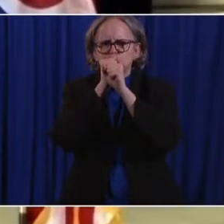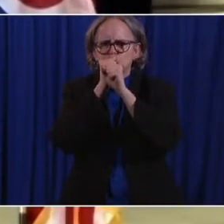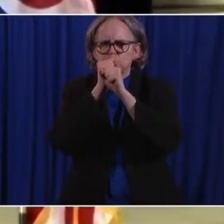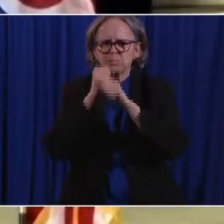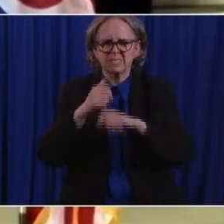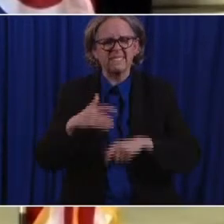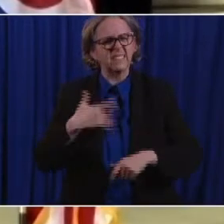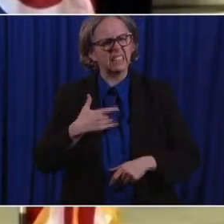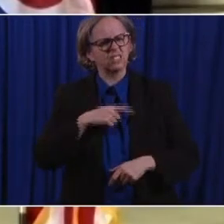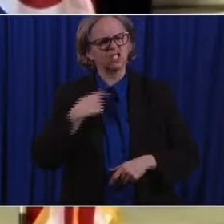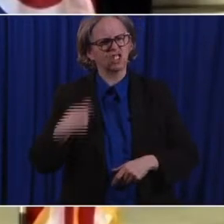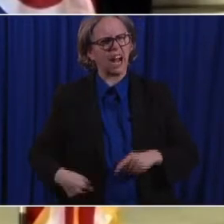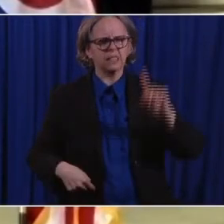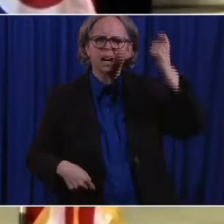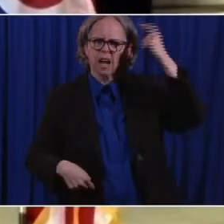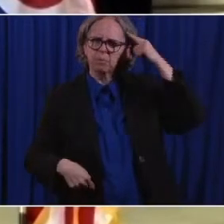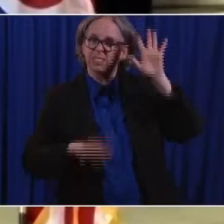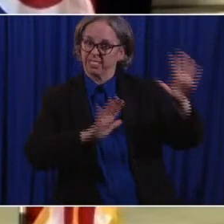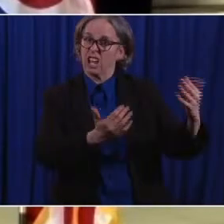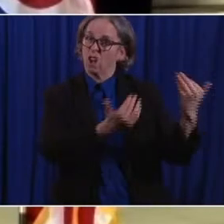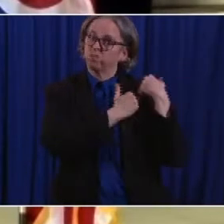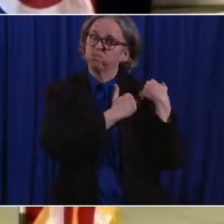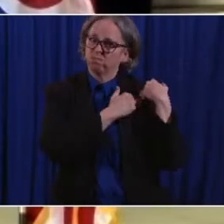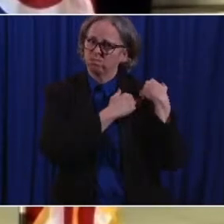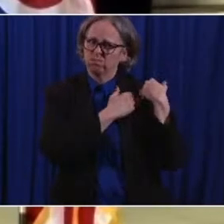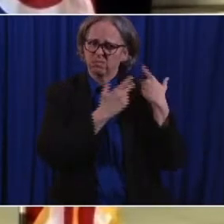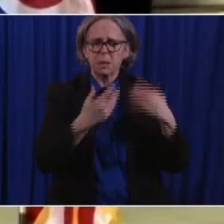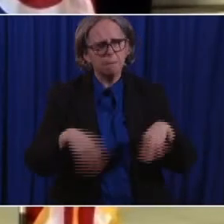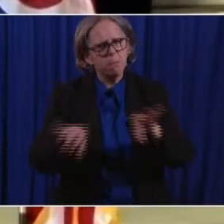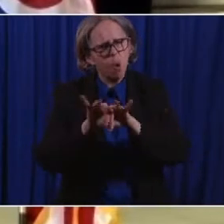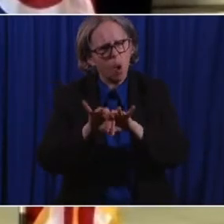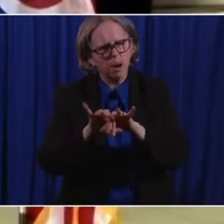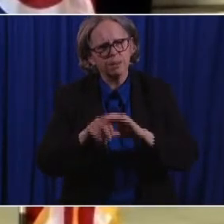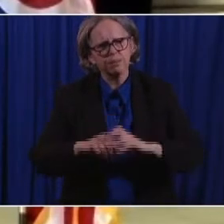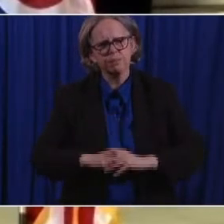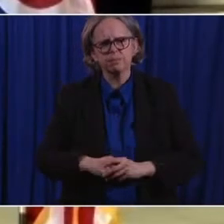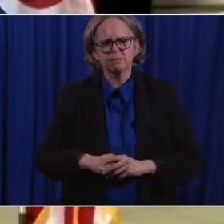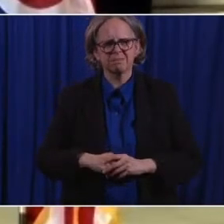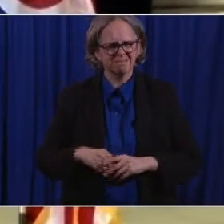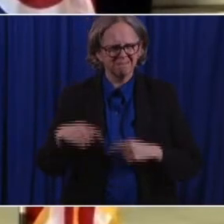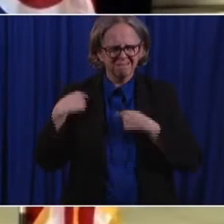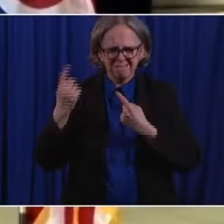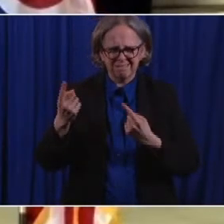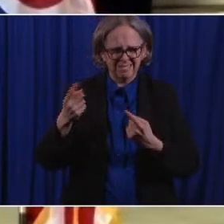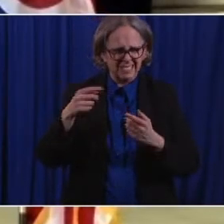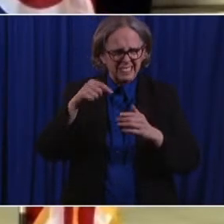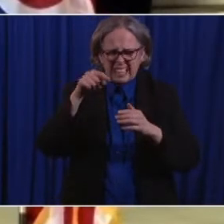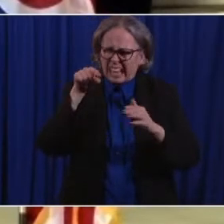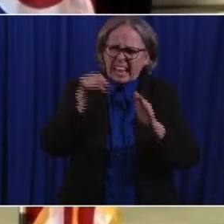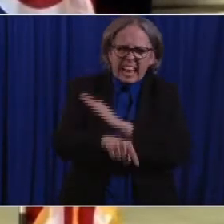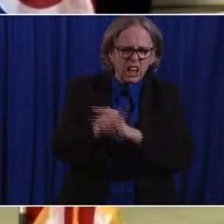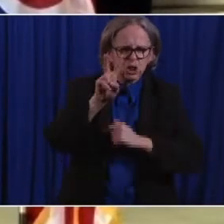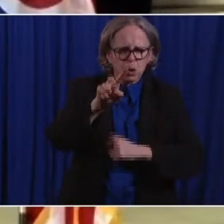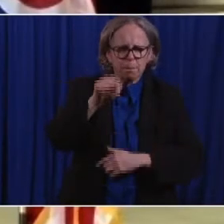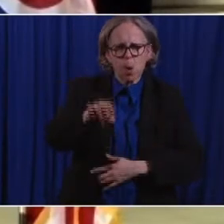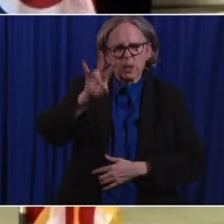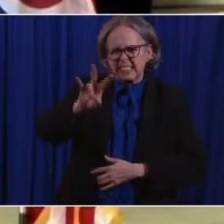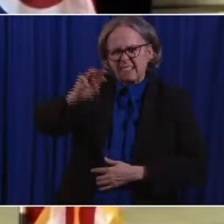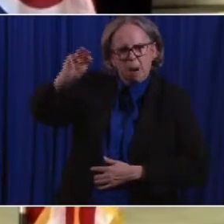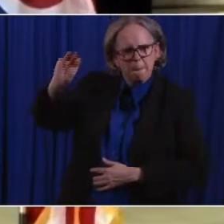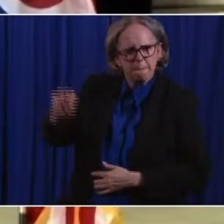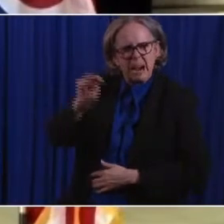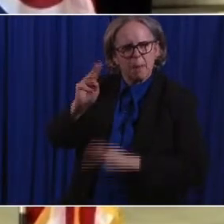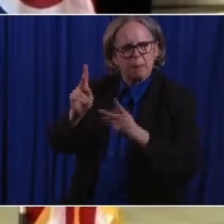in it is important. It has killed 2.7 million people